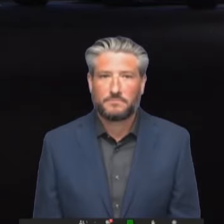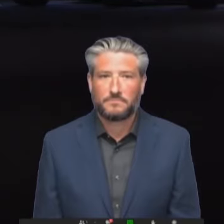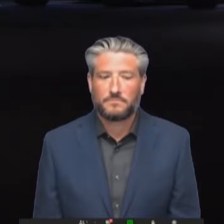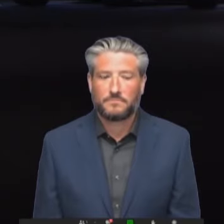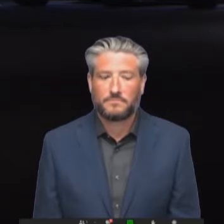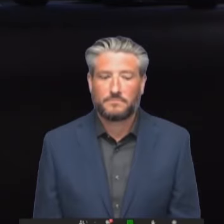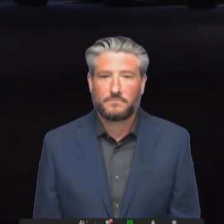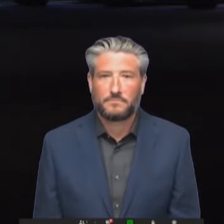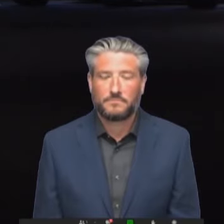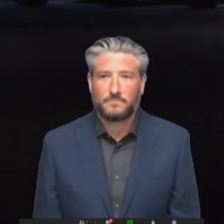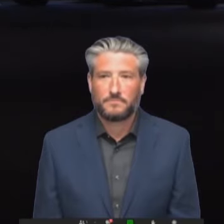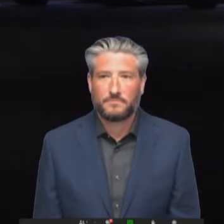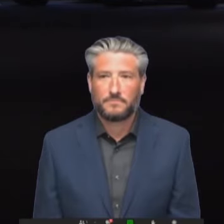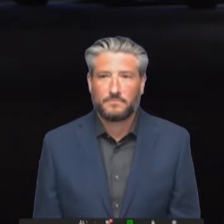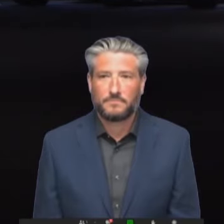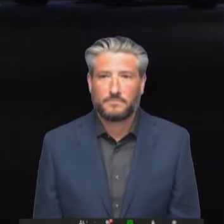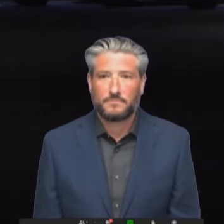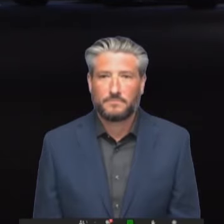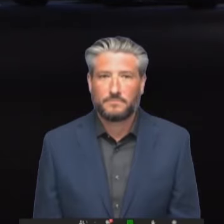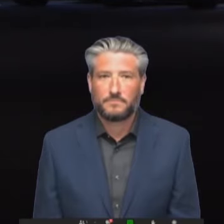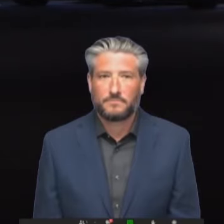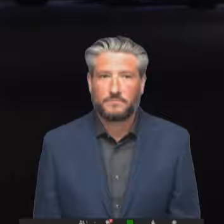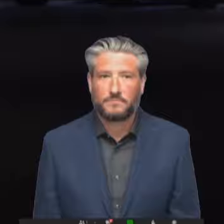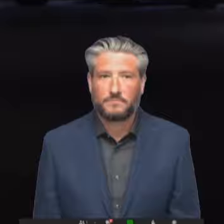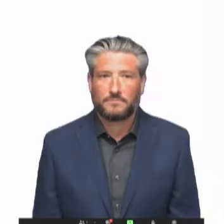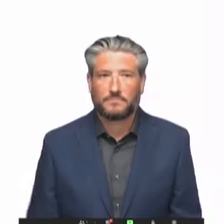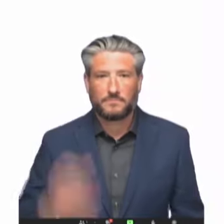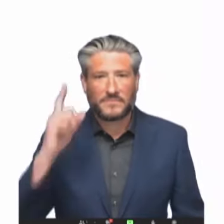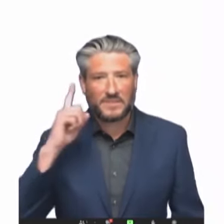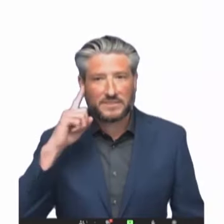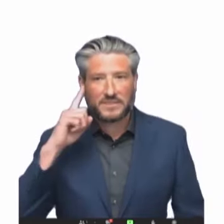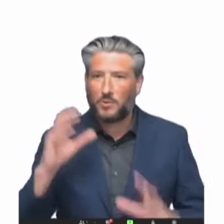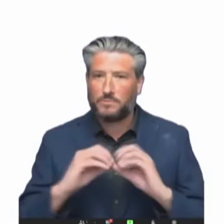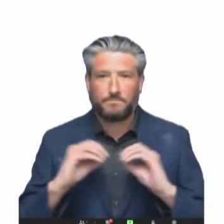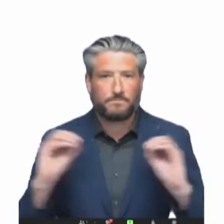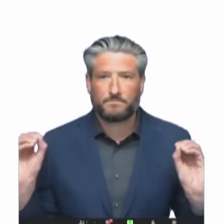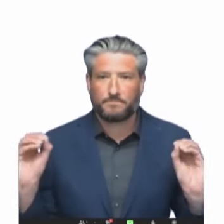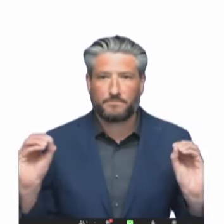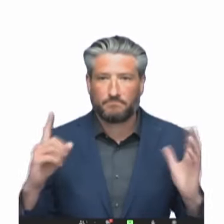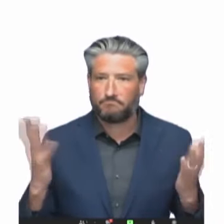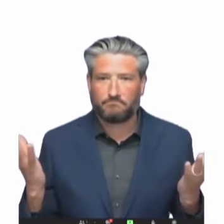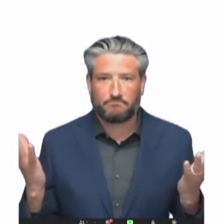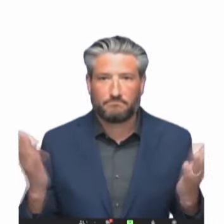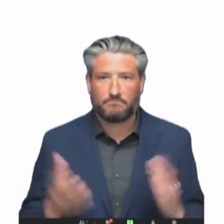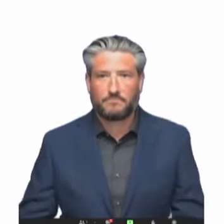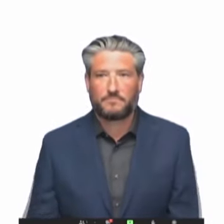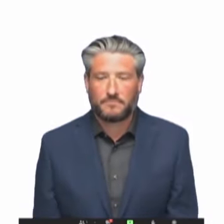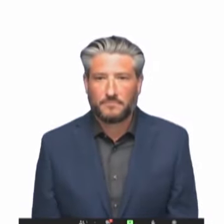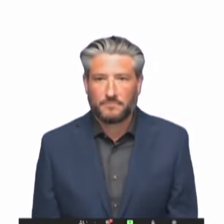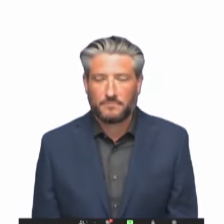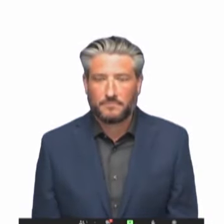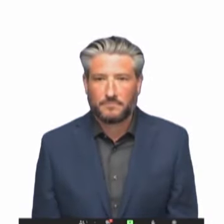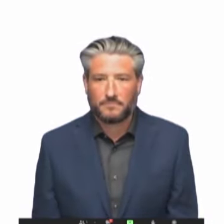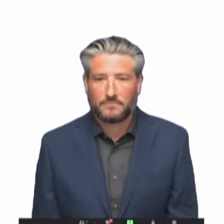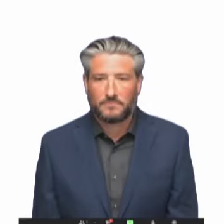operating margin and working capital requirement, as well as the lack of dividend from RCI following